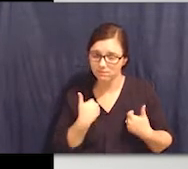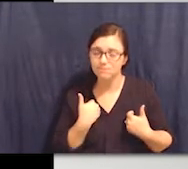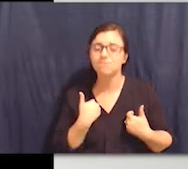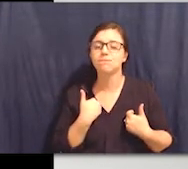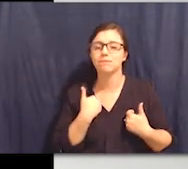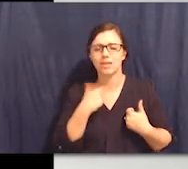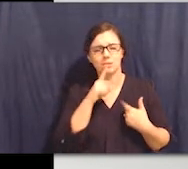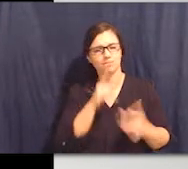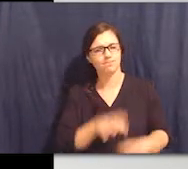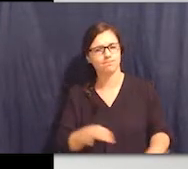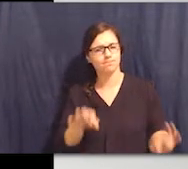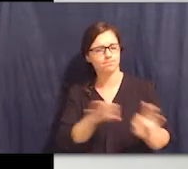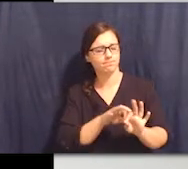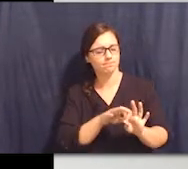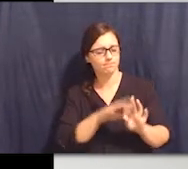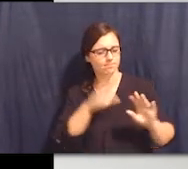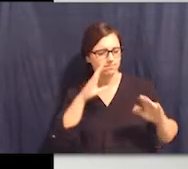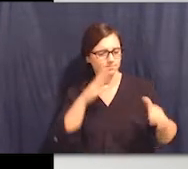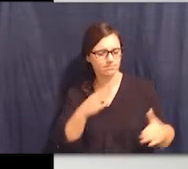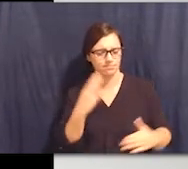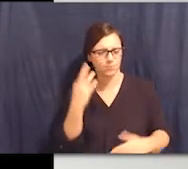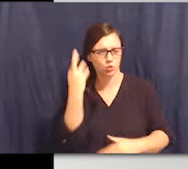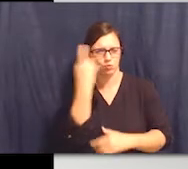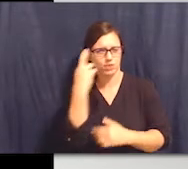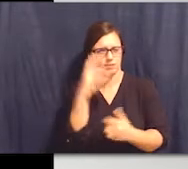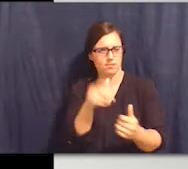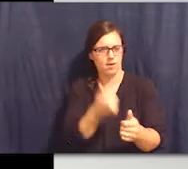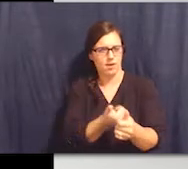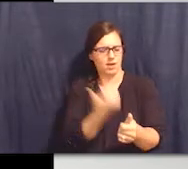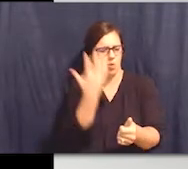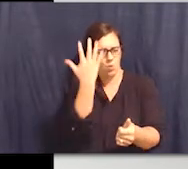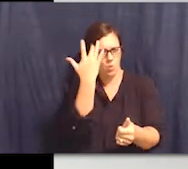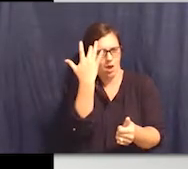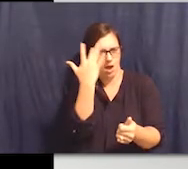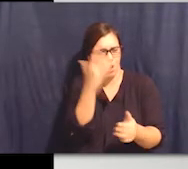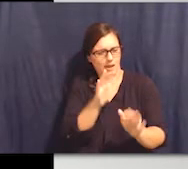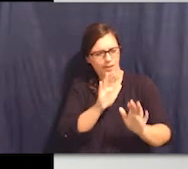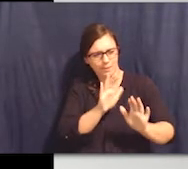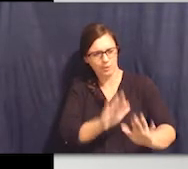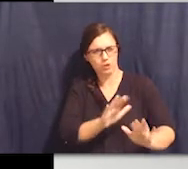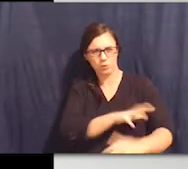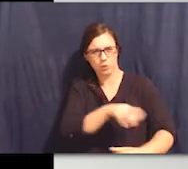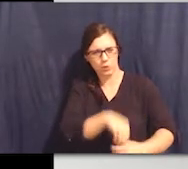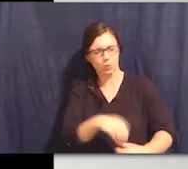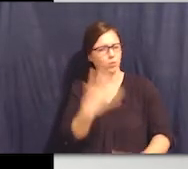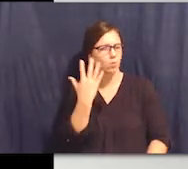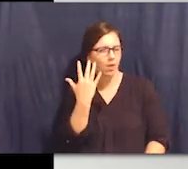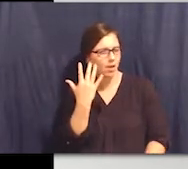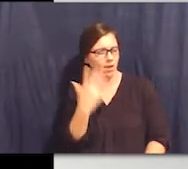important also to draw it back to, well, why? Why this push for inclusion?